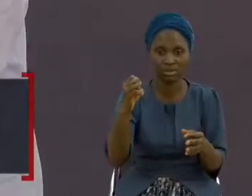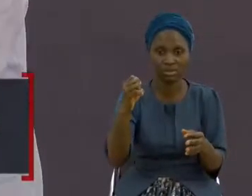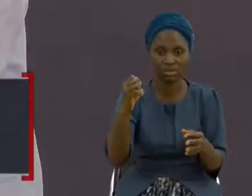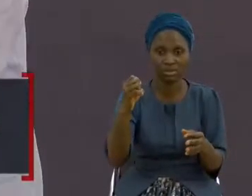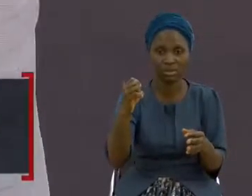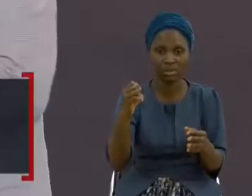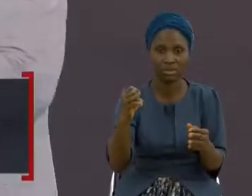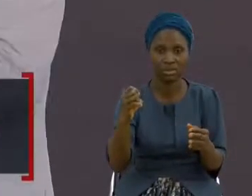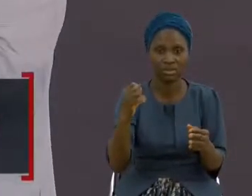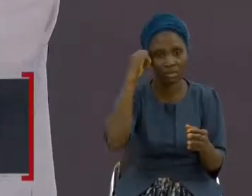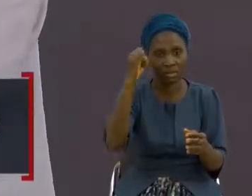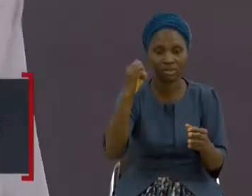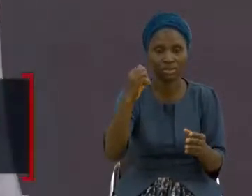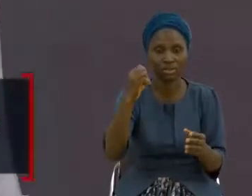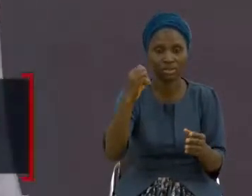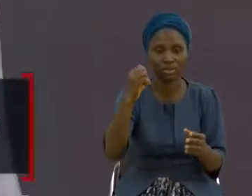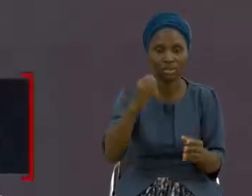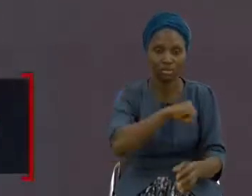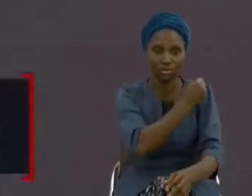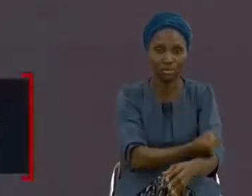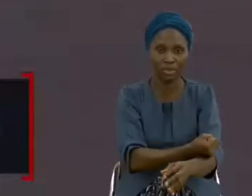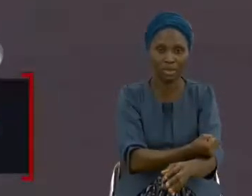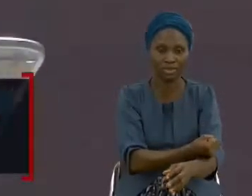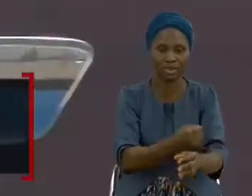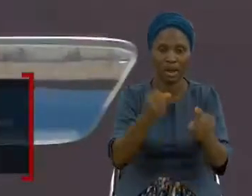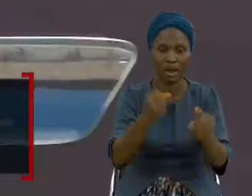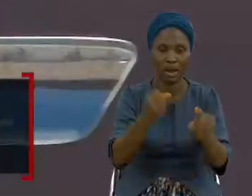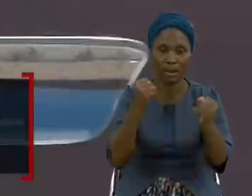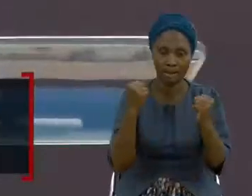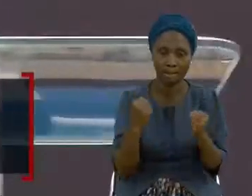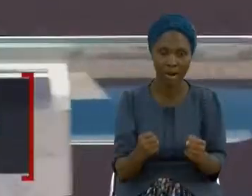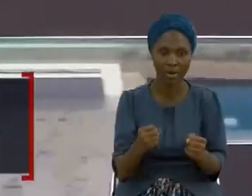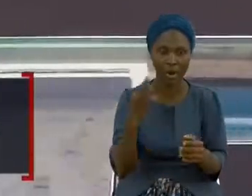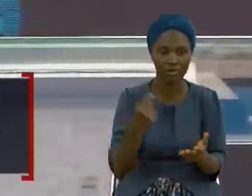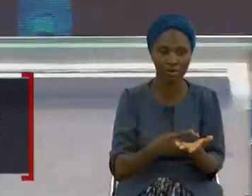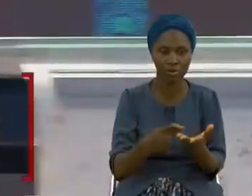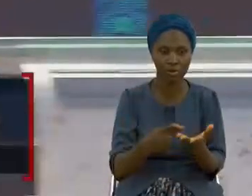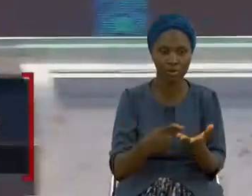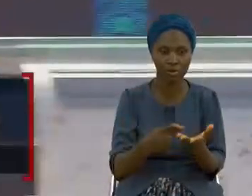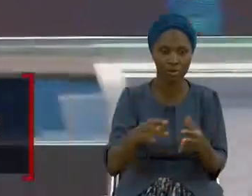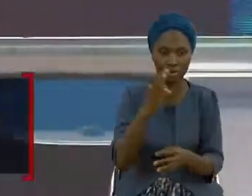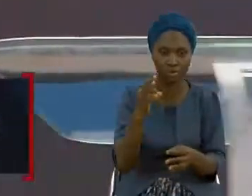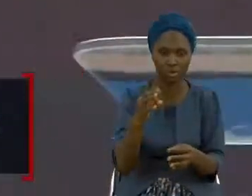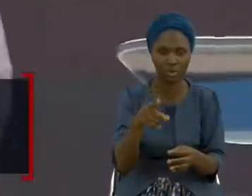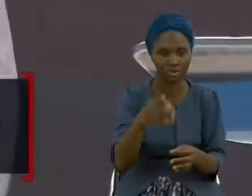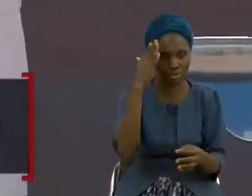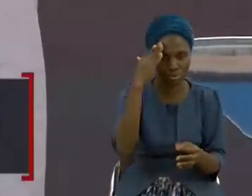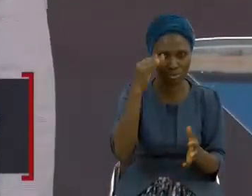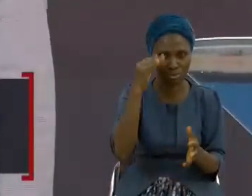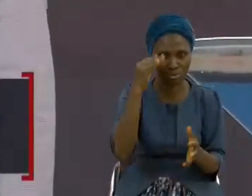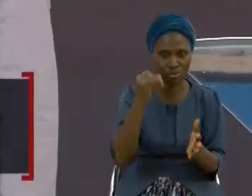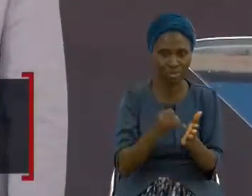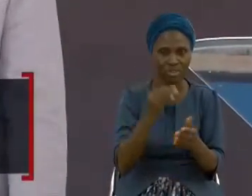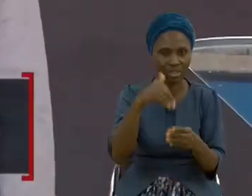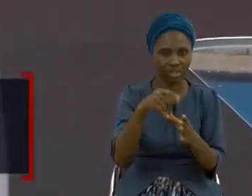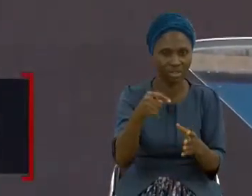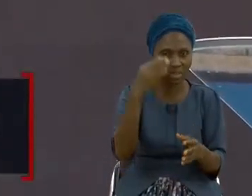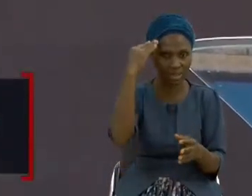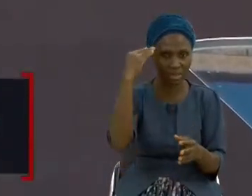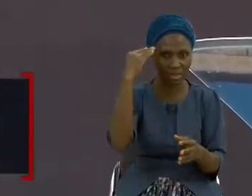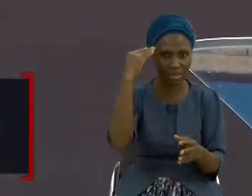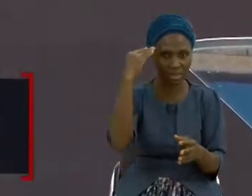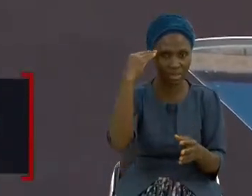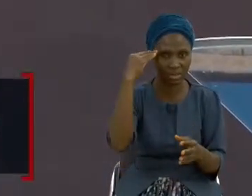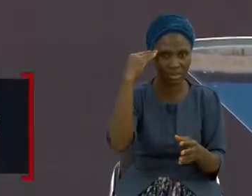power of the holy ghost you know each in the head is rich in your heart